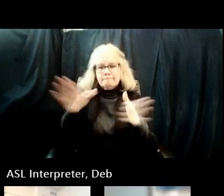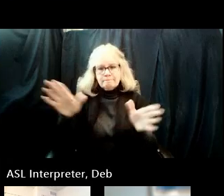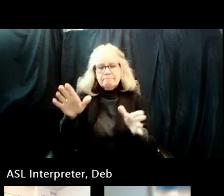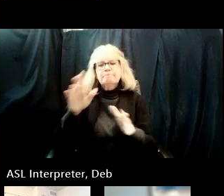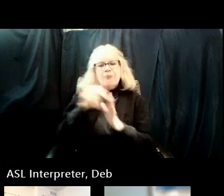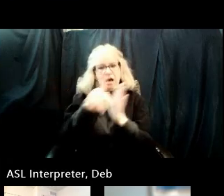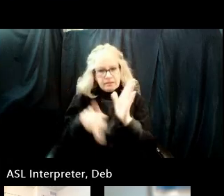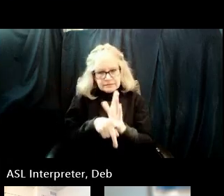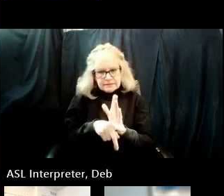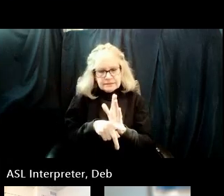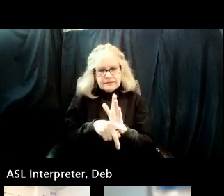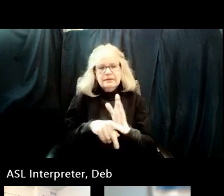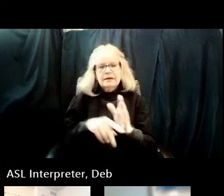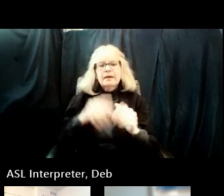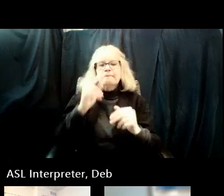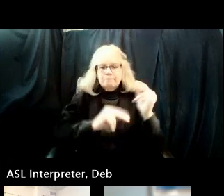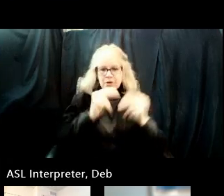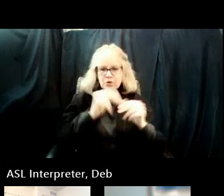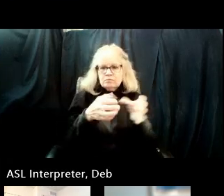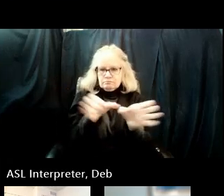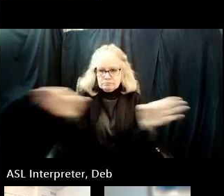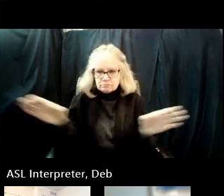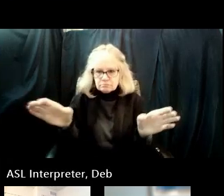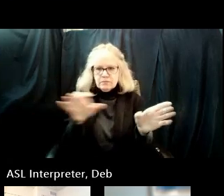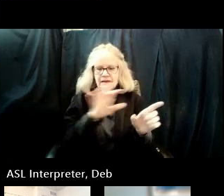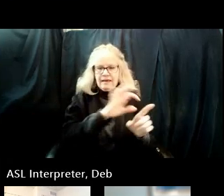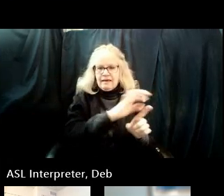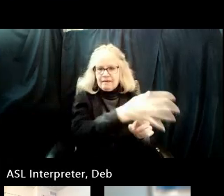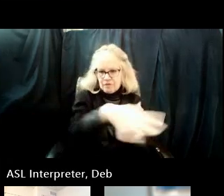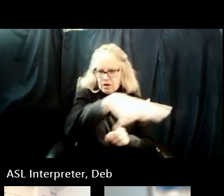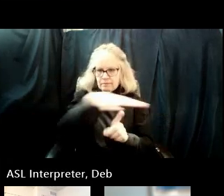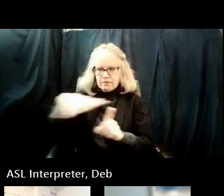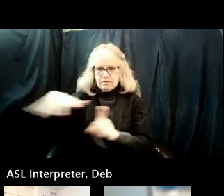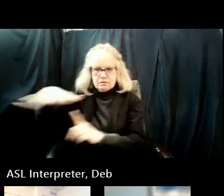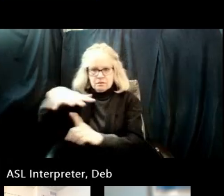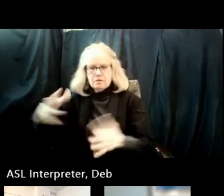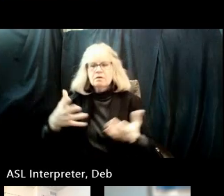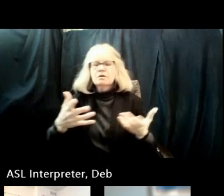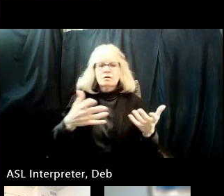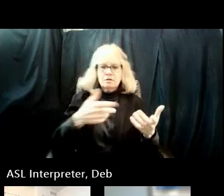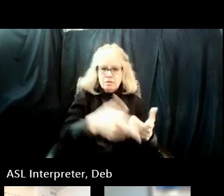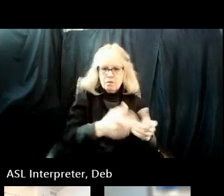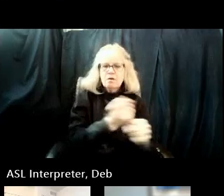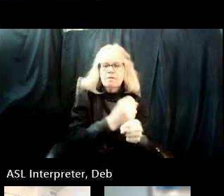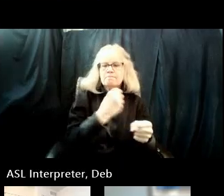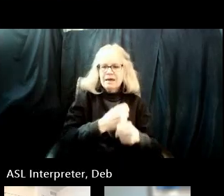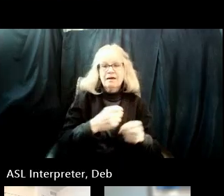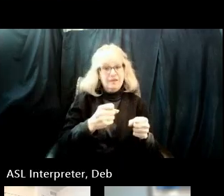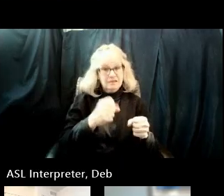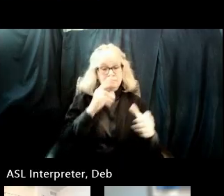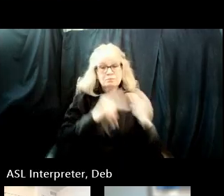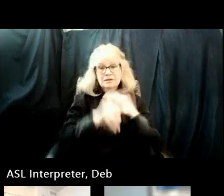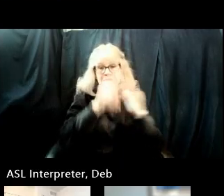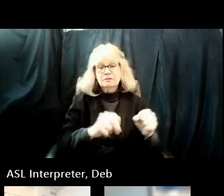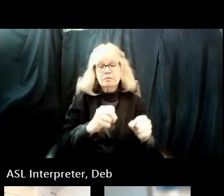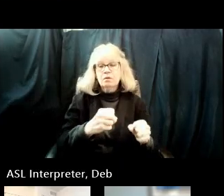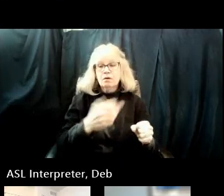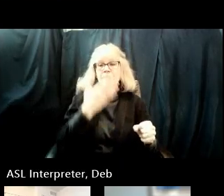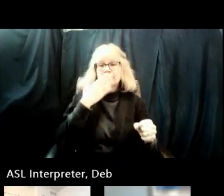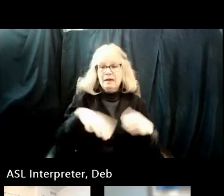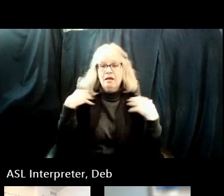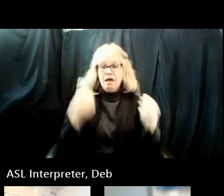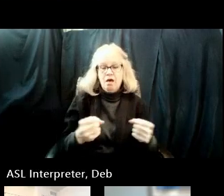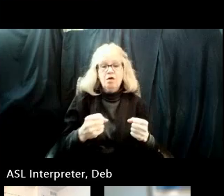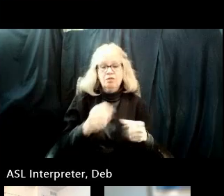segregated environments, and those environments produced predictable poor health outcomes. Even today, people of color